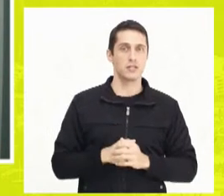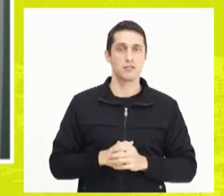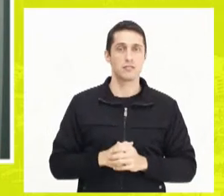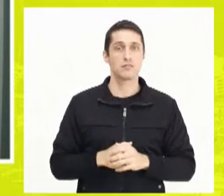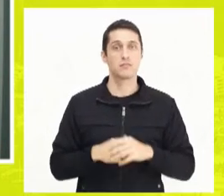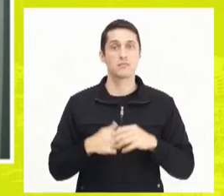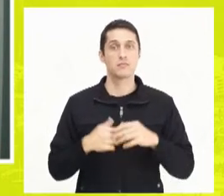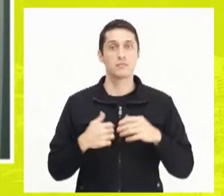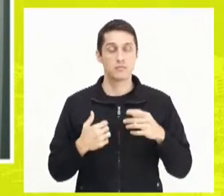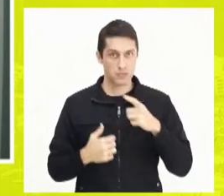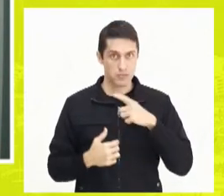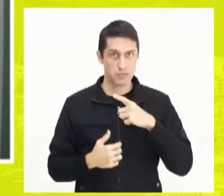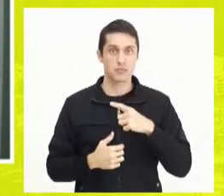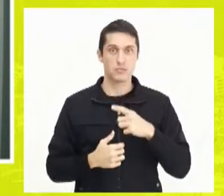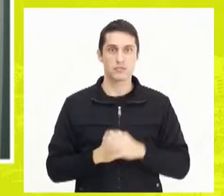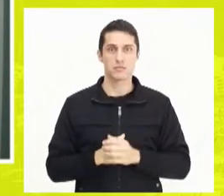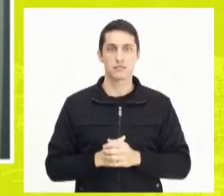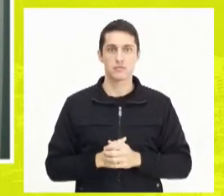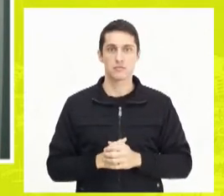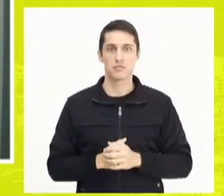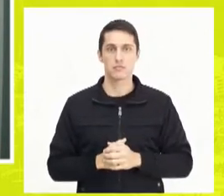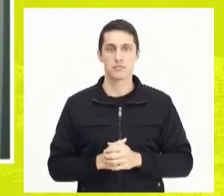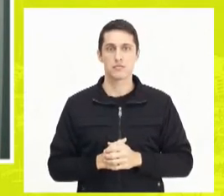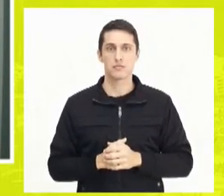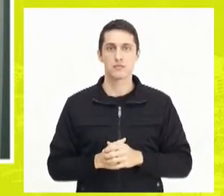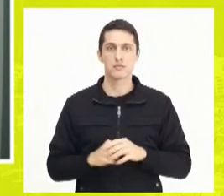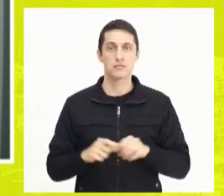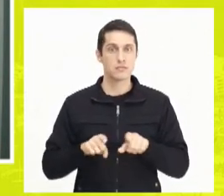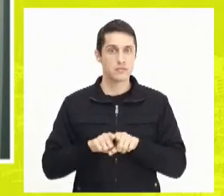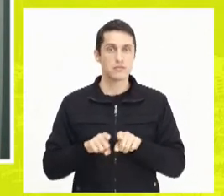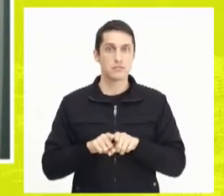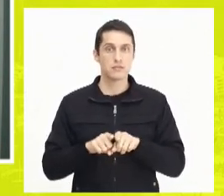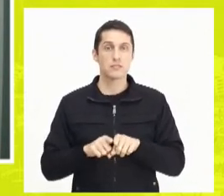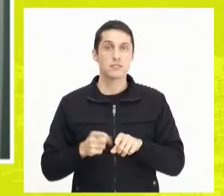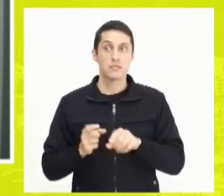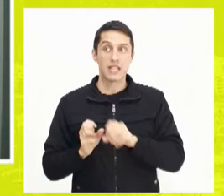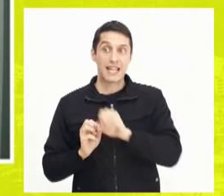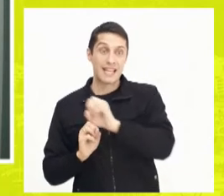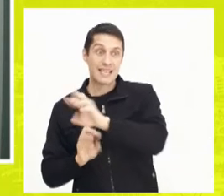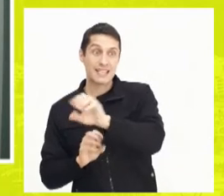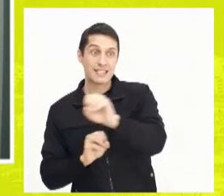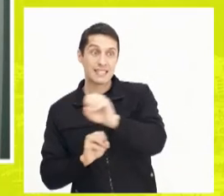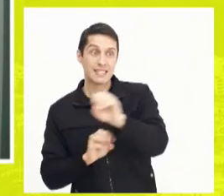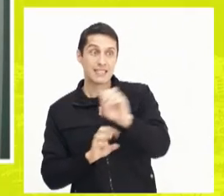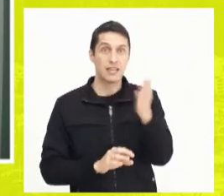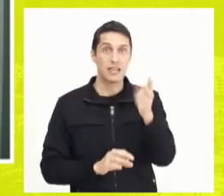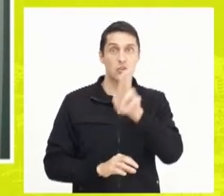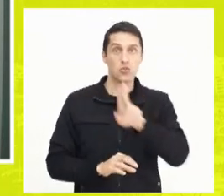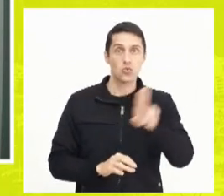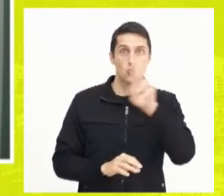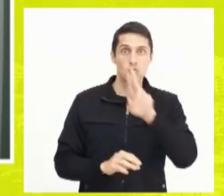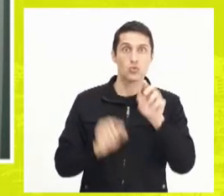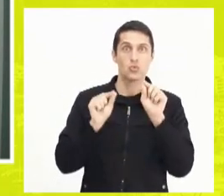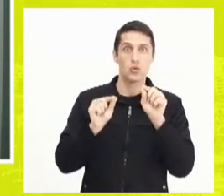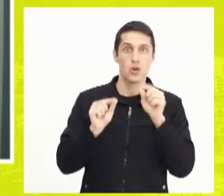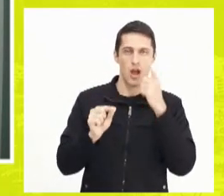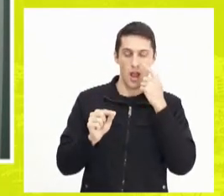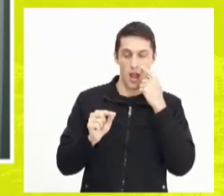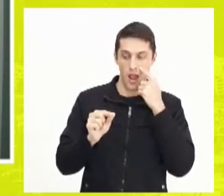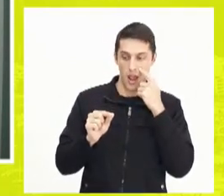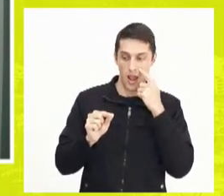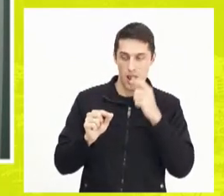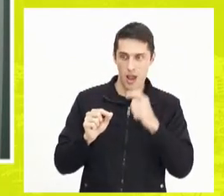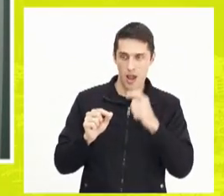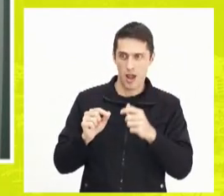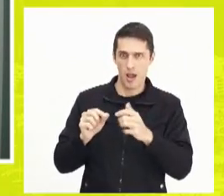such group and so on and also uh these the